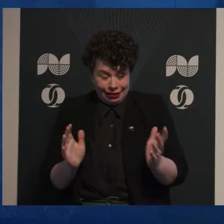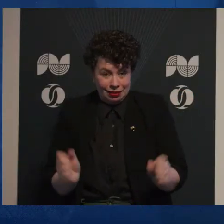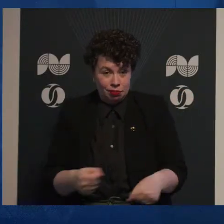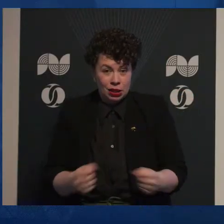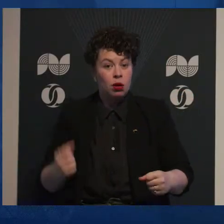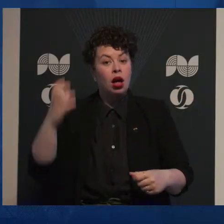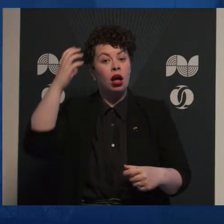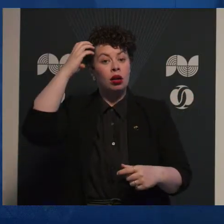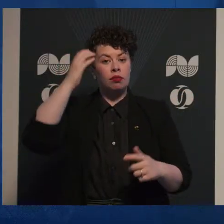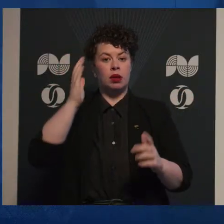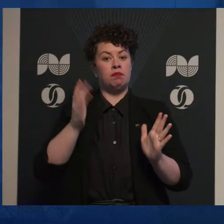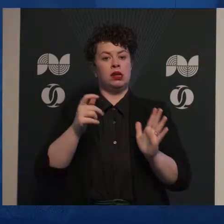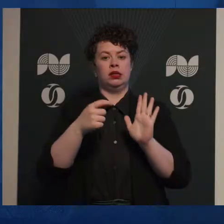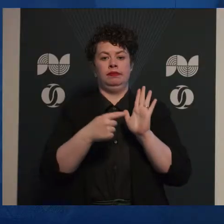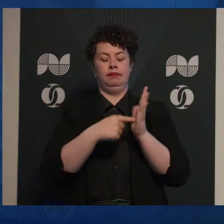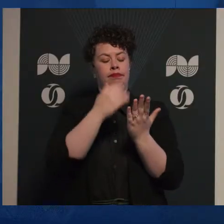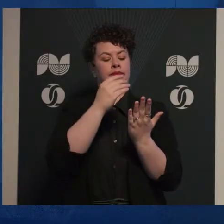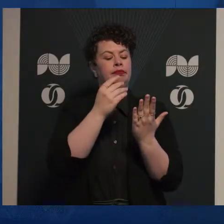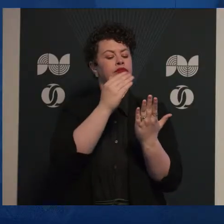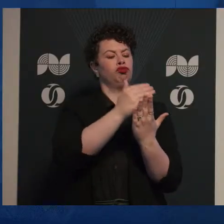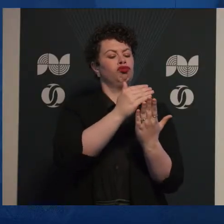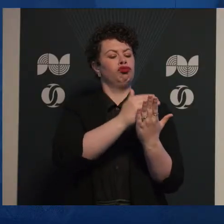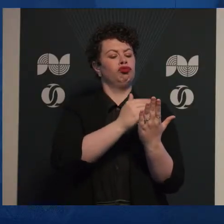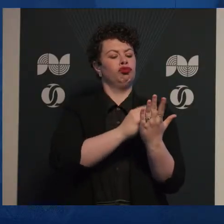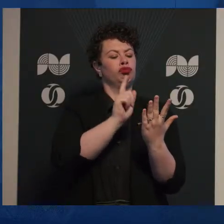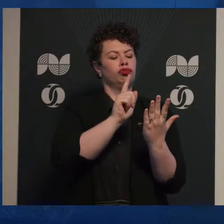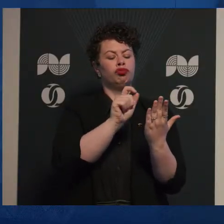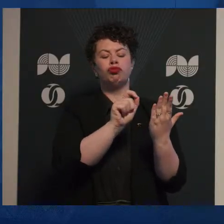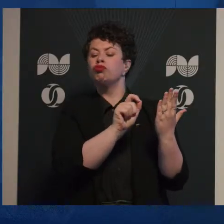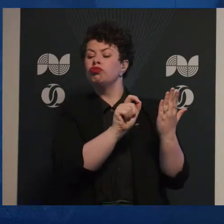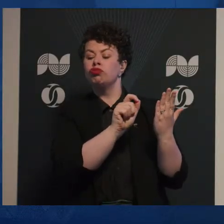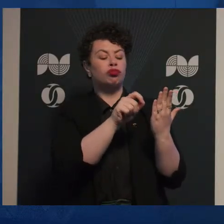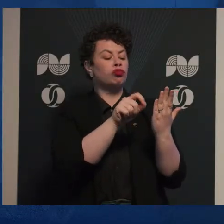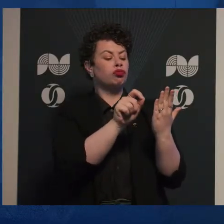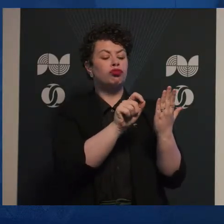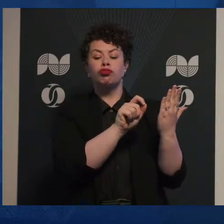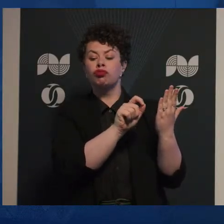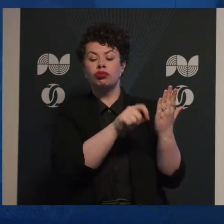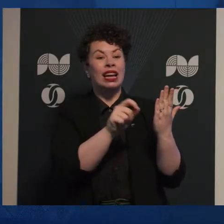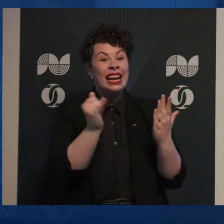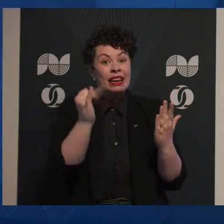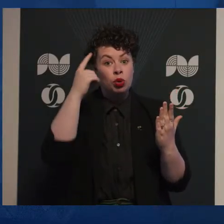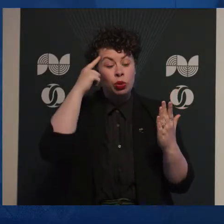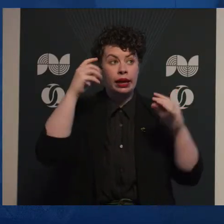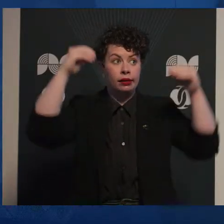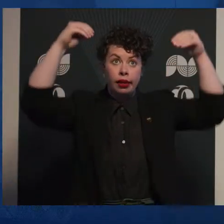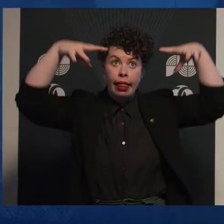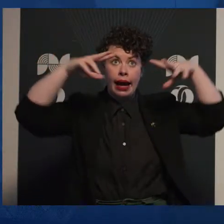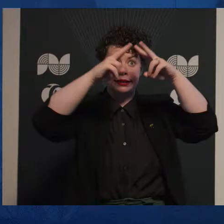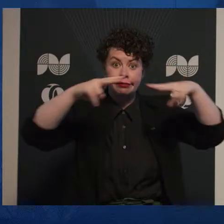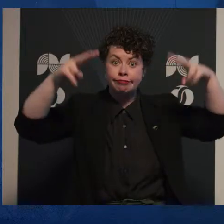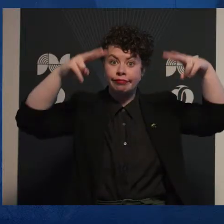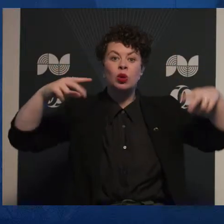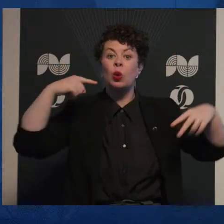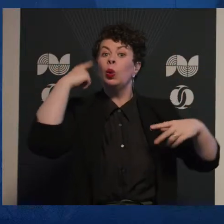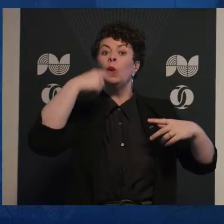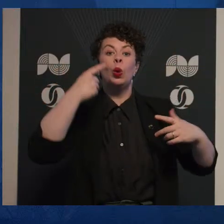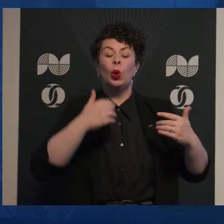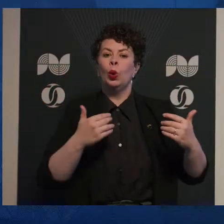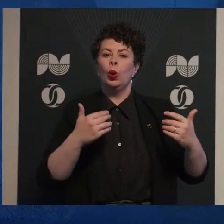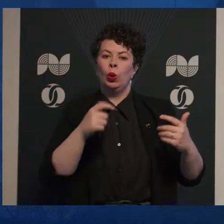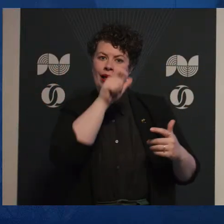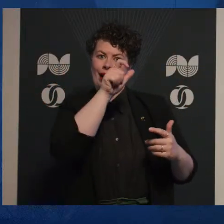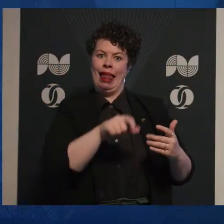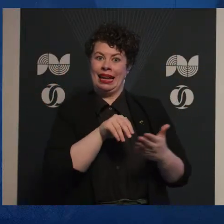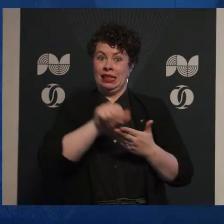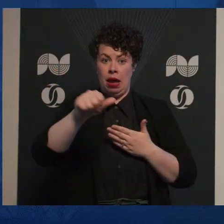very bureaucratic, and when you're speaking about an infrastructure project, your client is the government. And this is where there is the challenge. And we